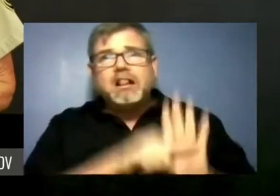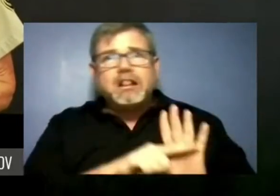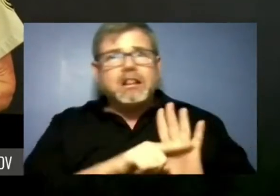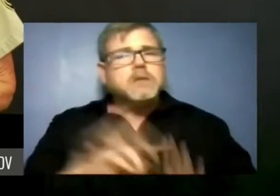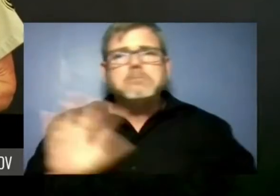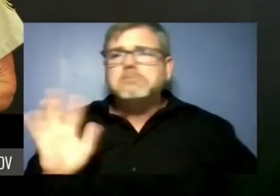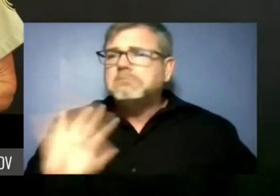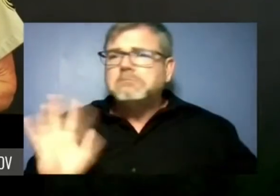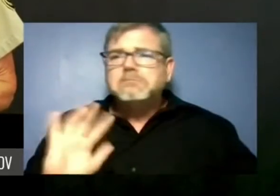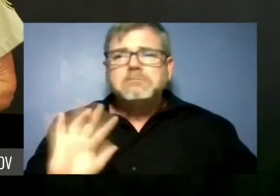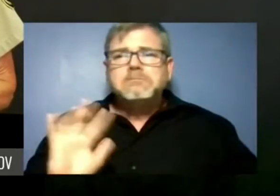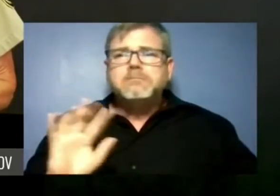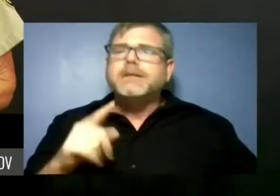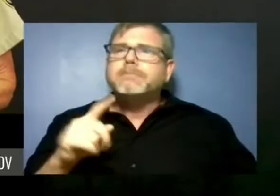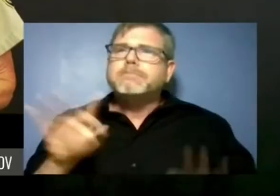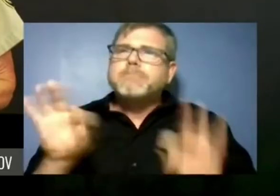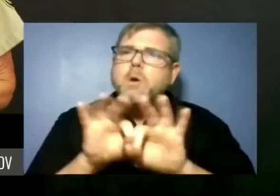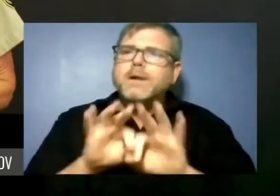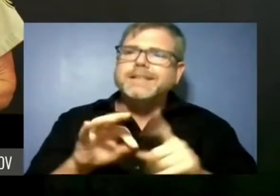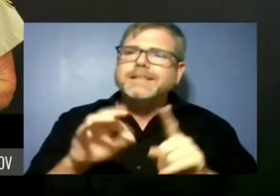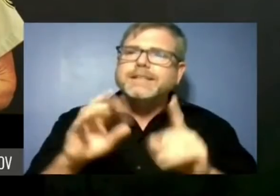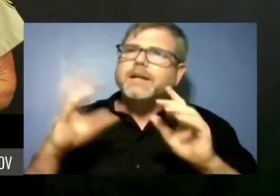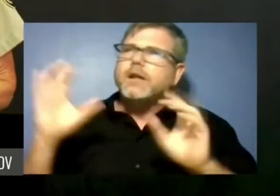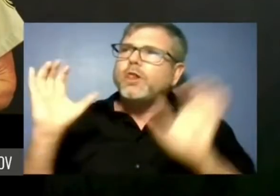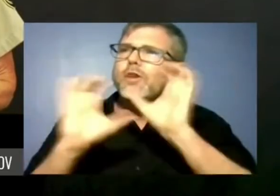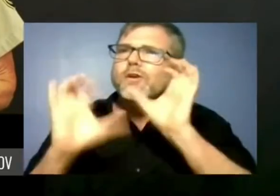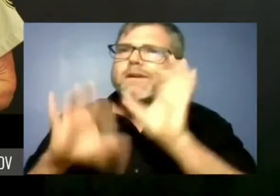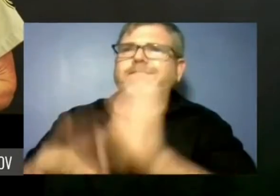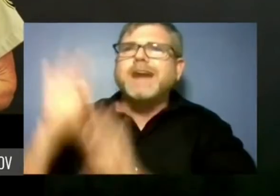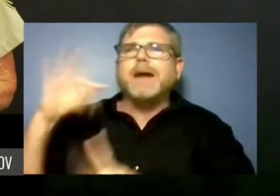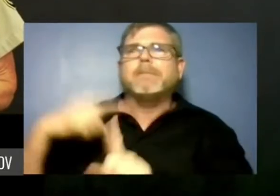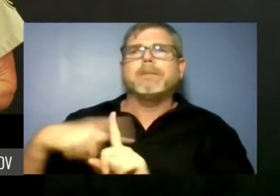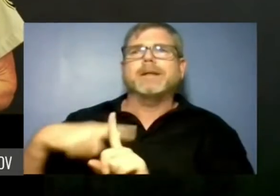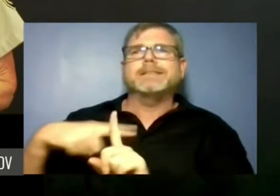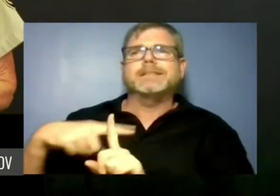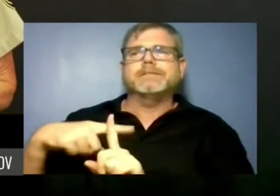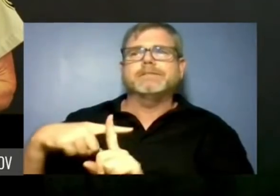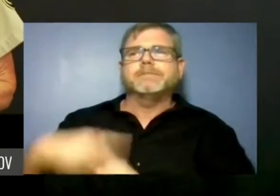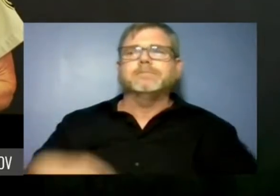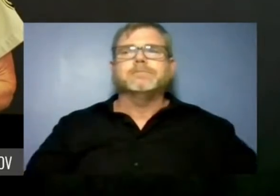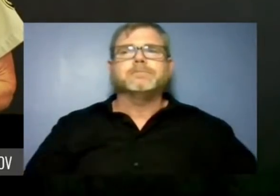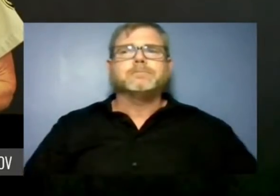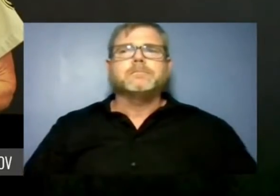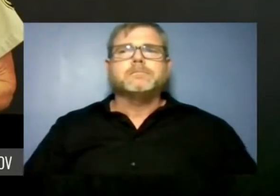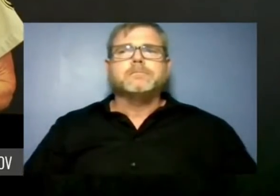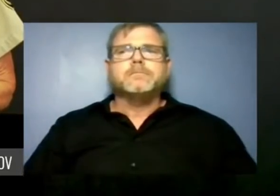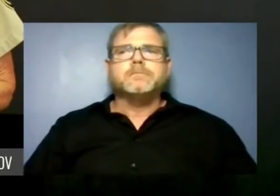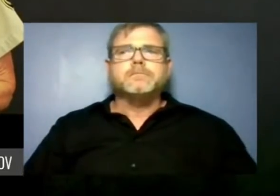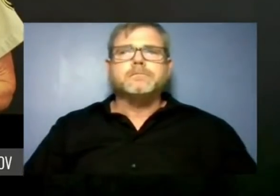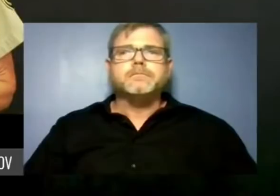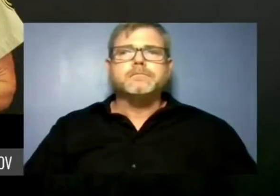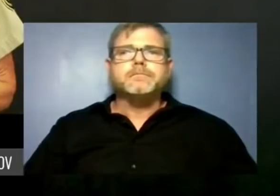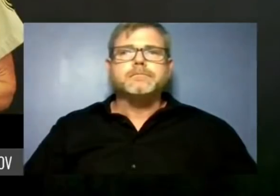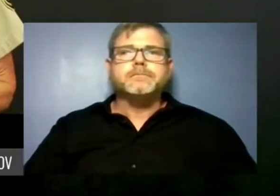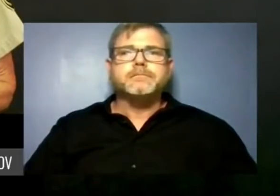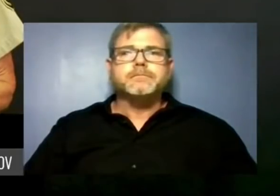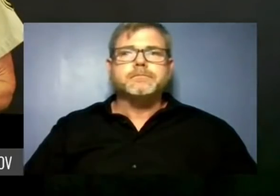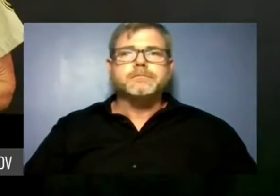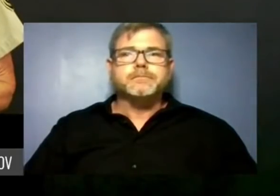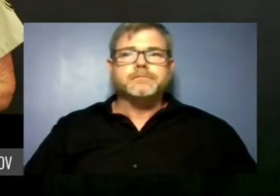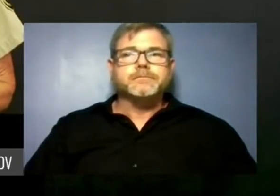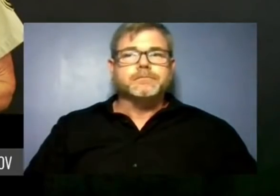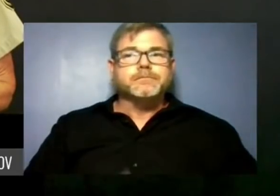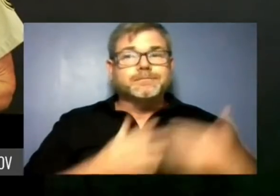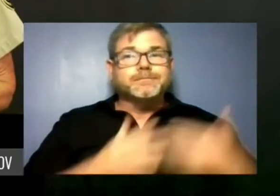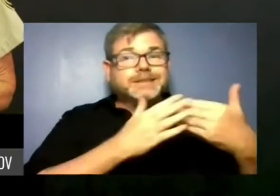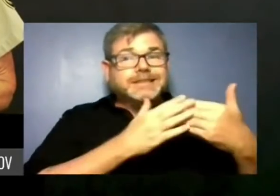the communities and to each other, but know that, you know, with a little bit of time, things will come back. We'll try our best to get